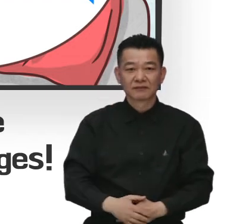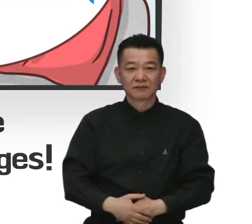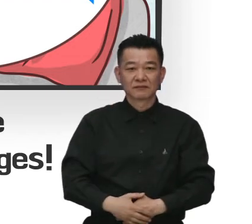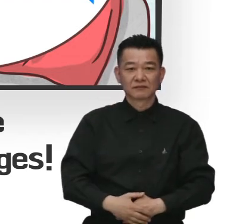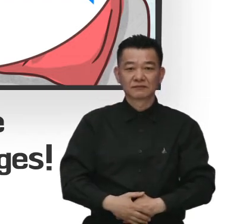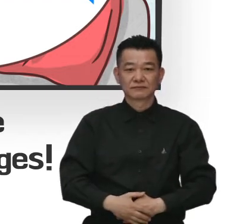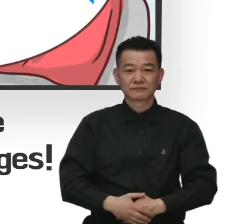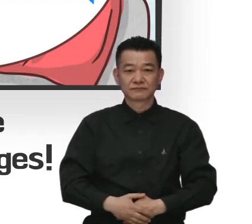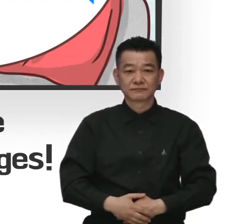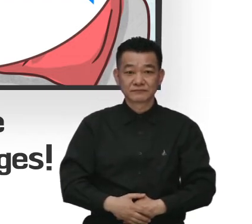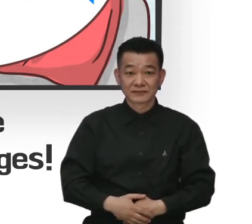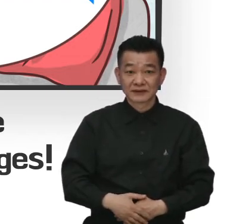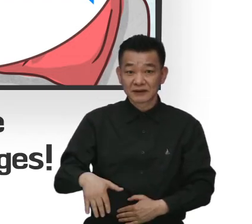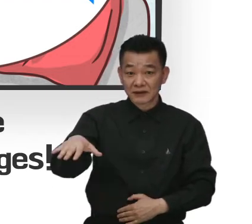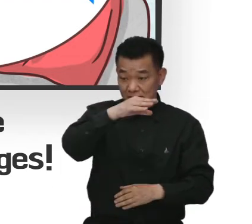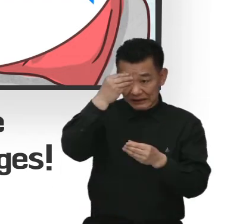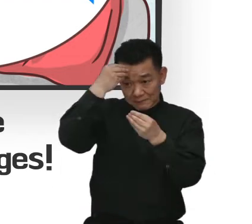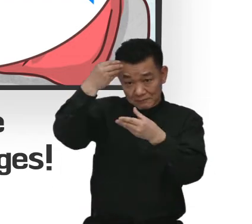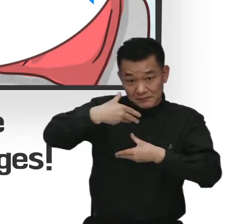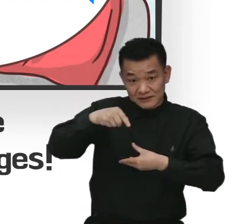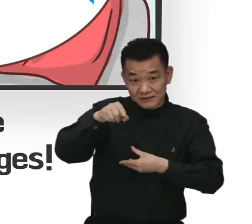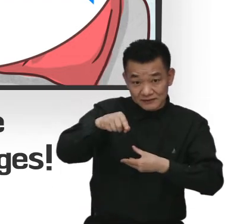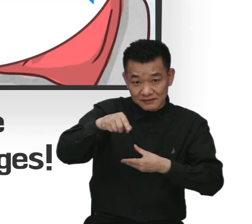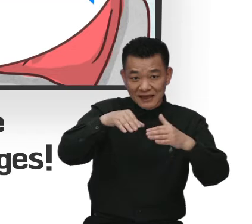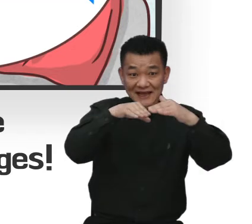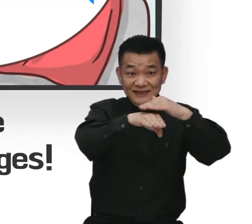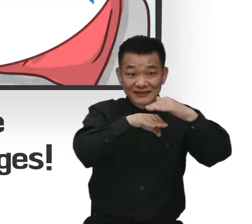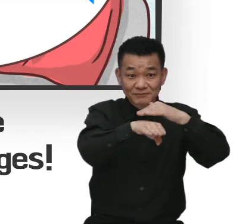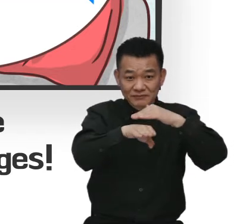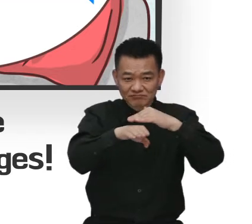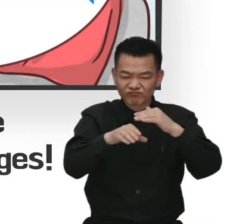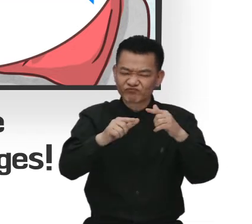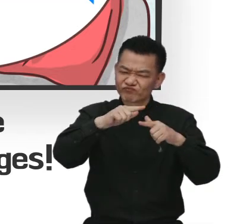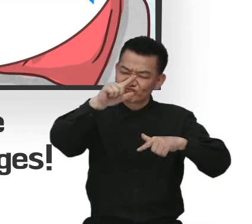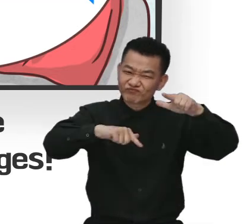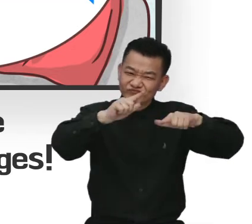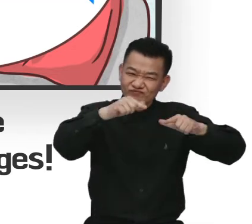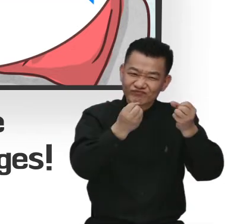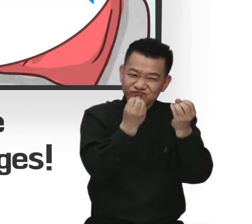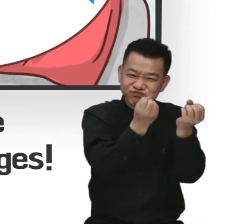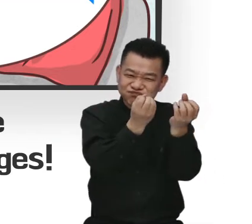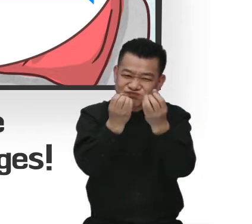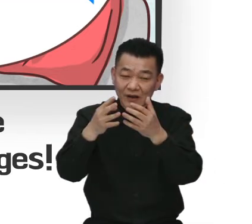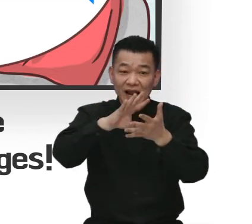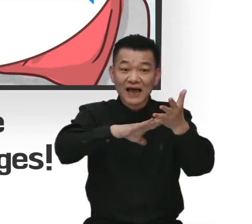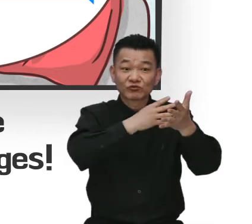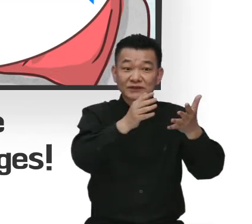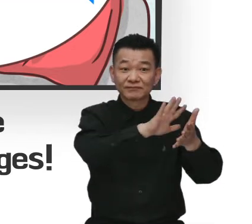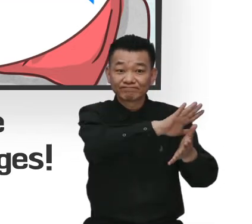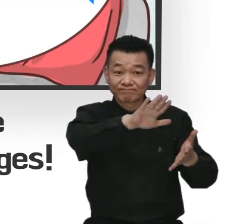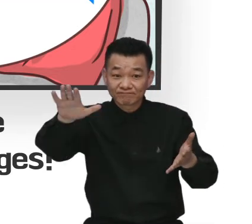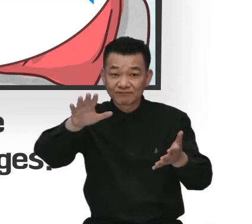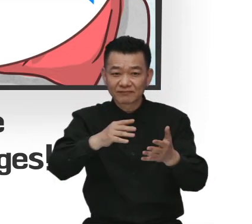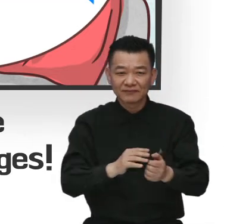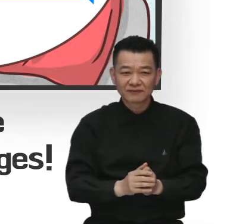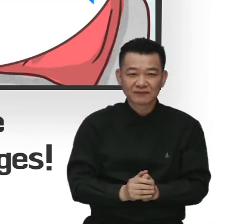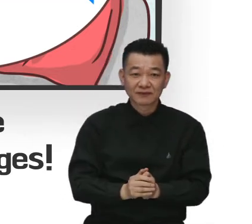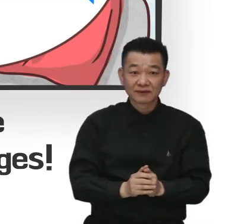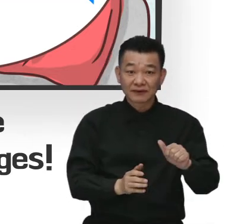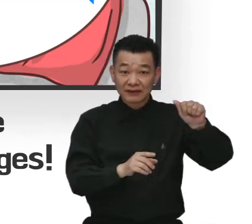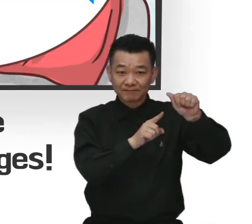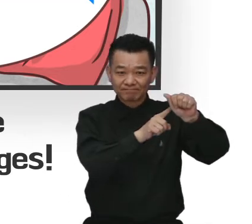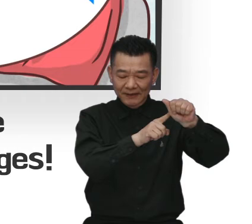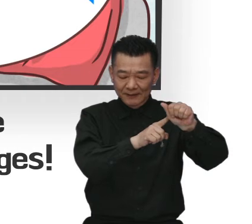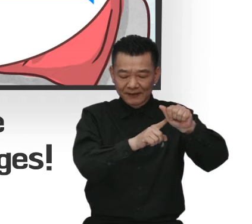urgent situation. Mrs. A was able to respond calmly thanks to the emergency broadcast provided in